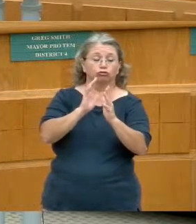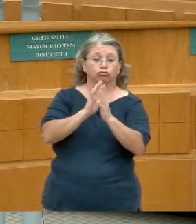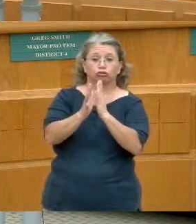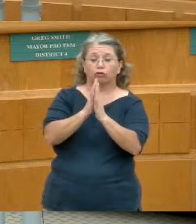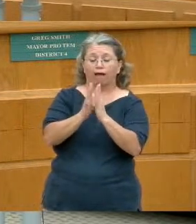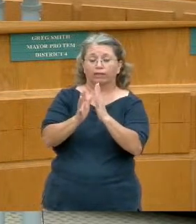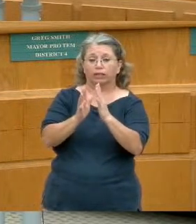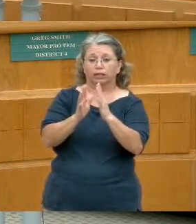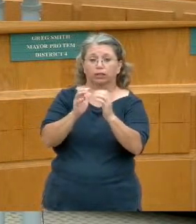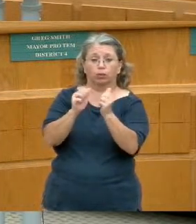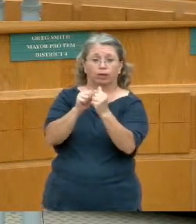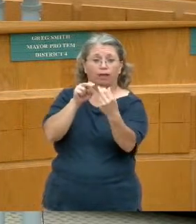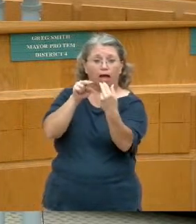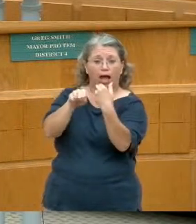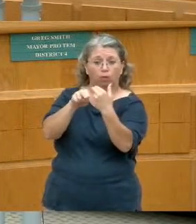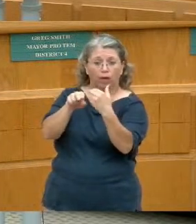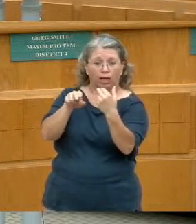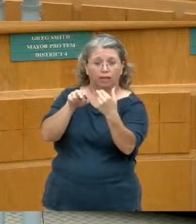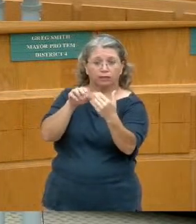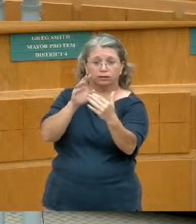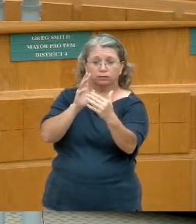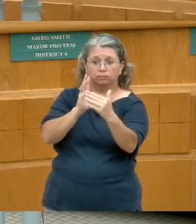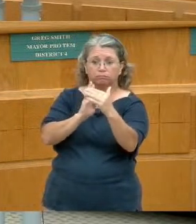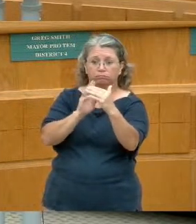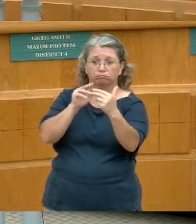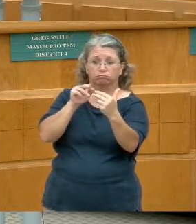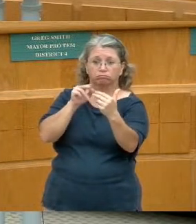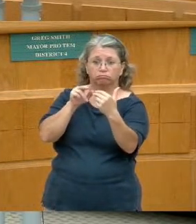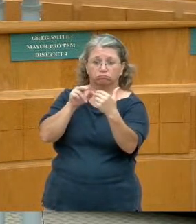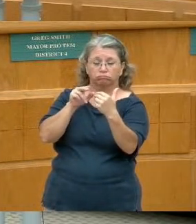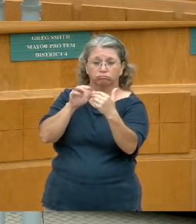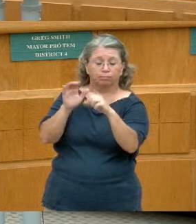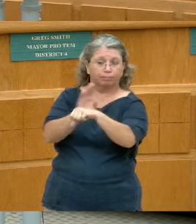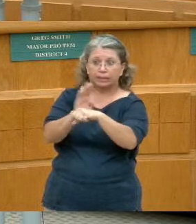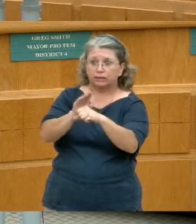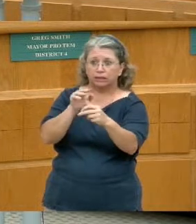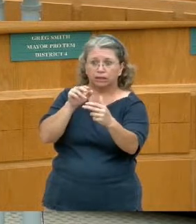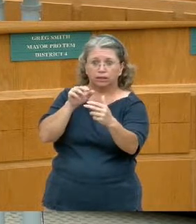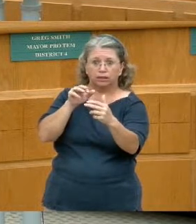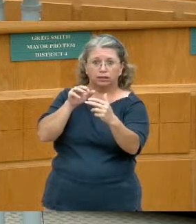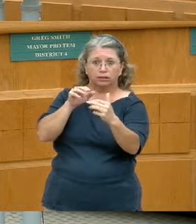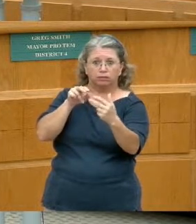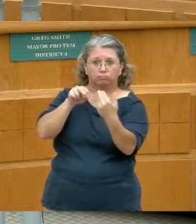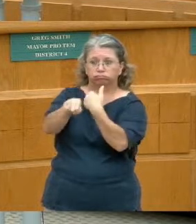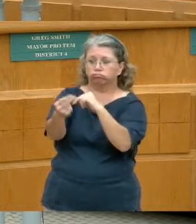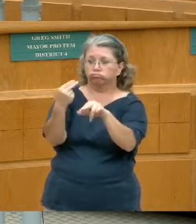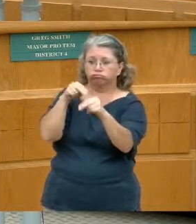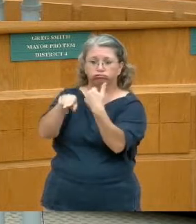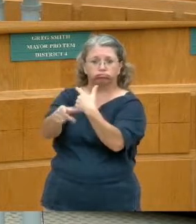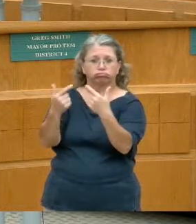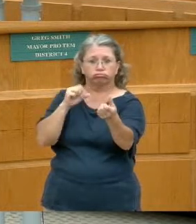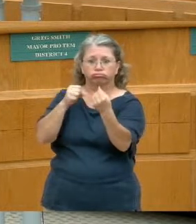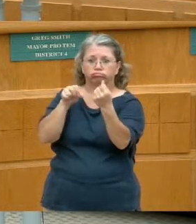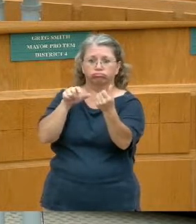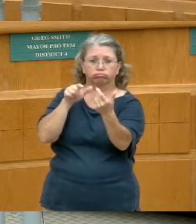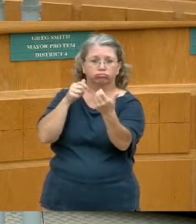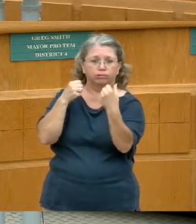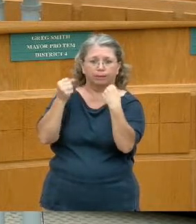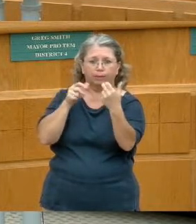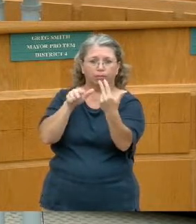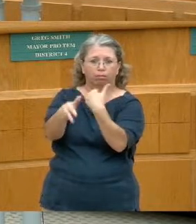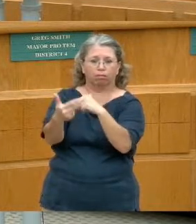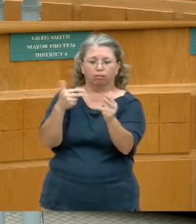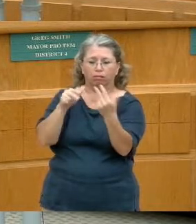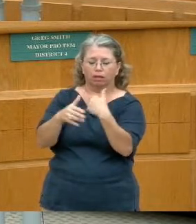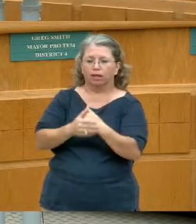systems, such as the proportion of people that are leaving their houses each day that we can get with